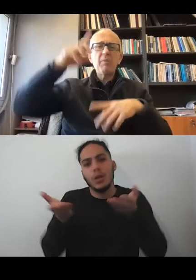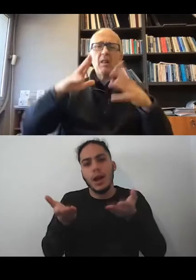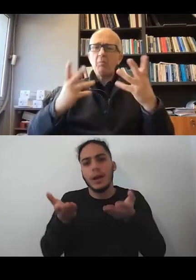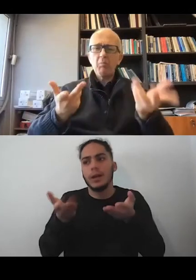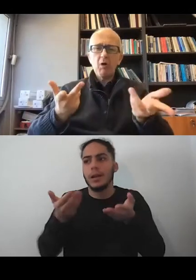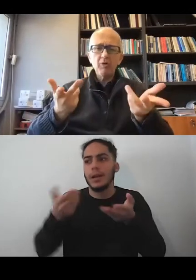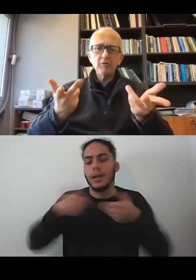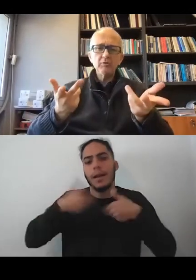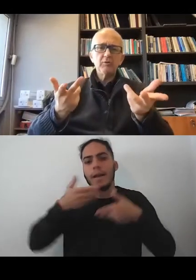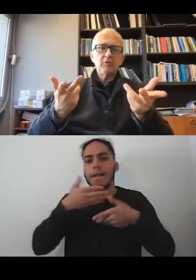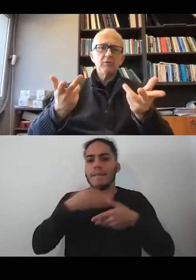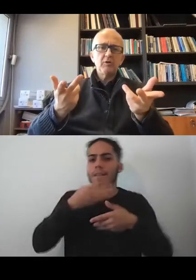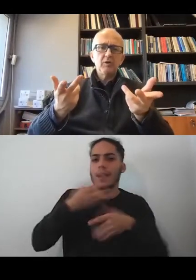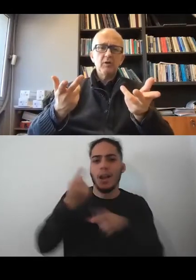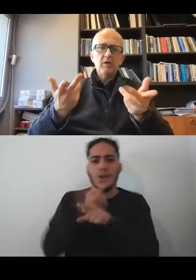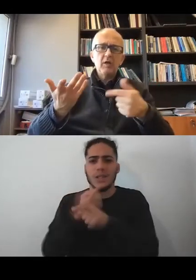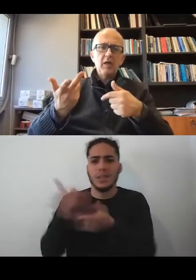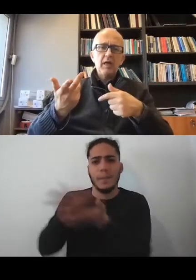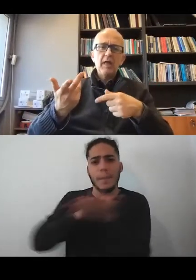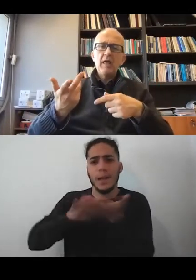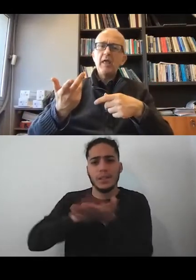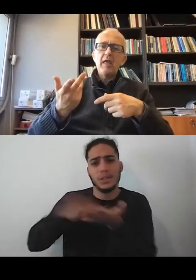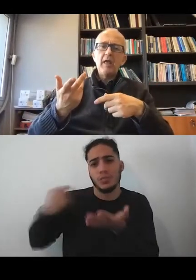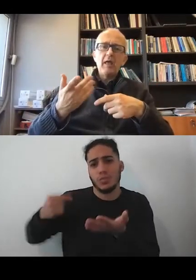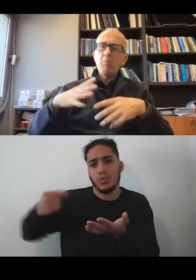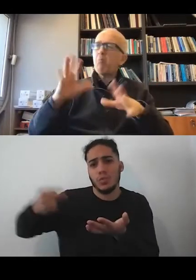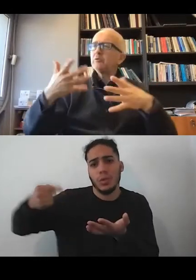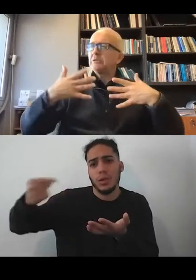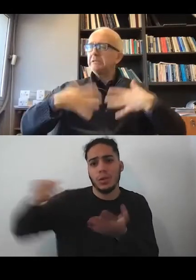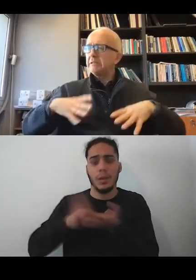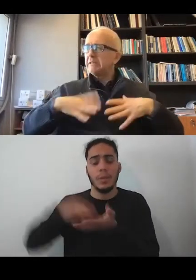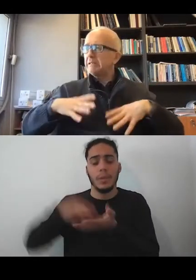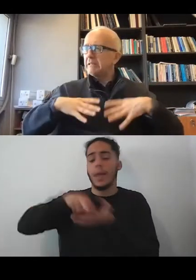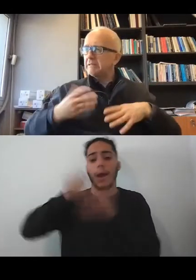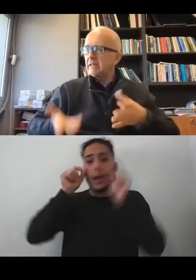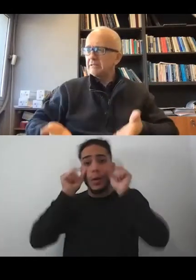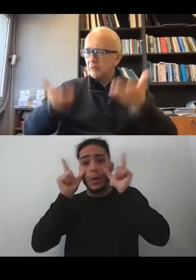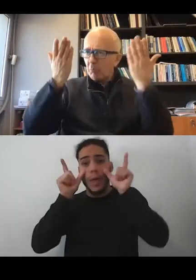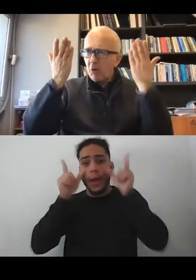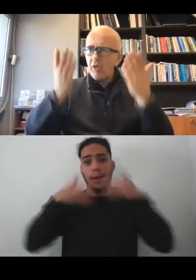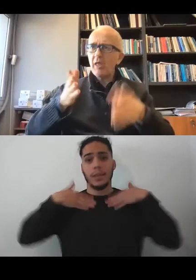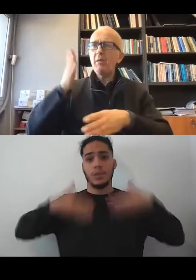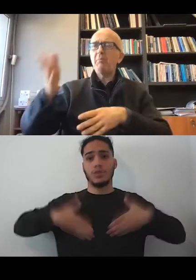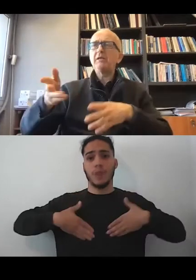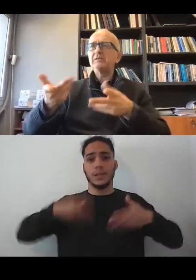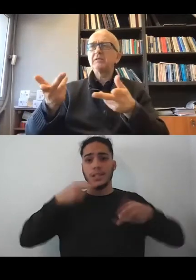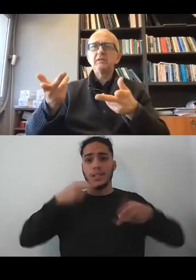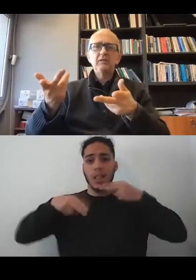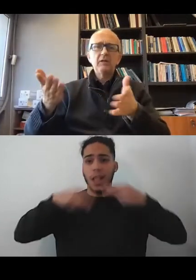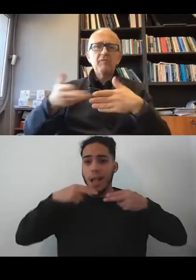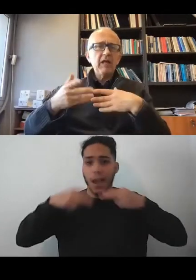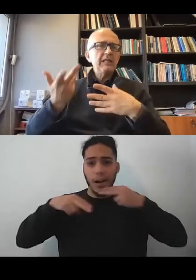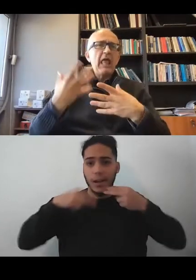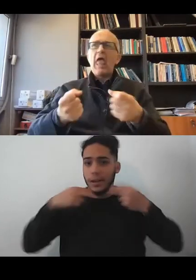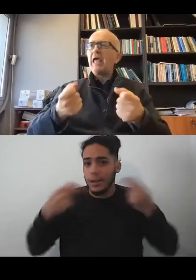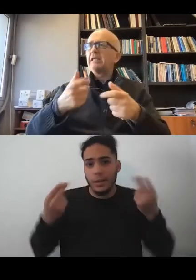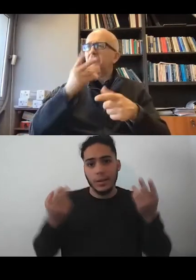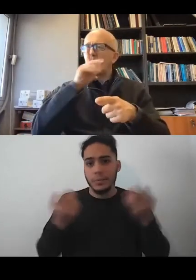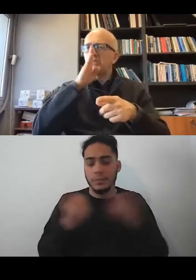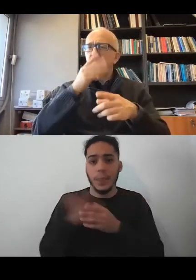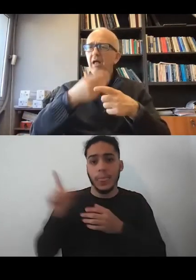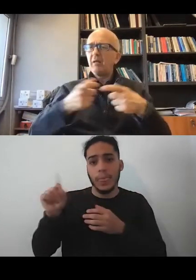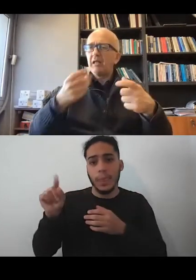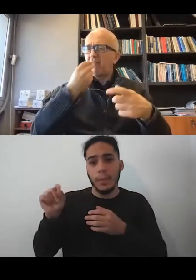dressing, going to bed, having dinner. Also talking